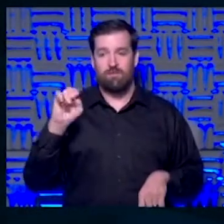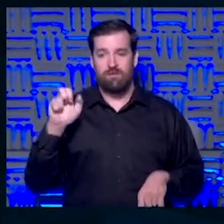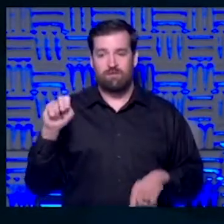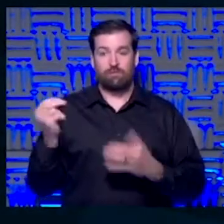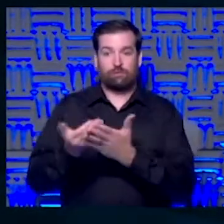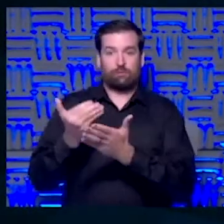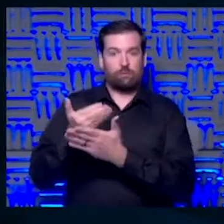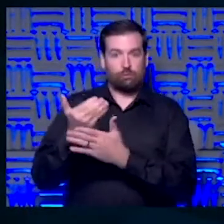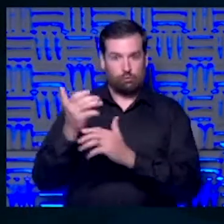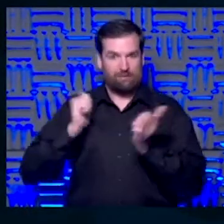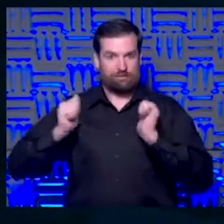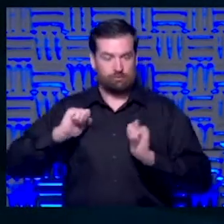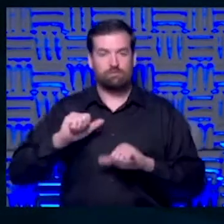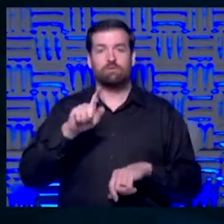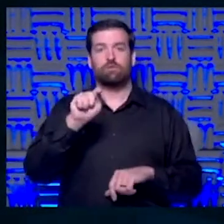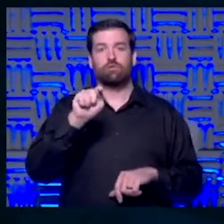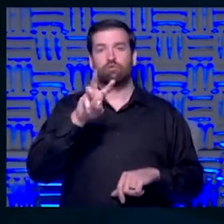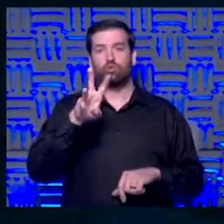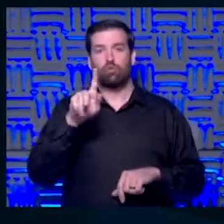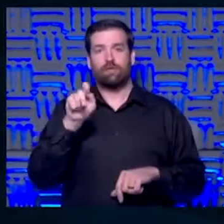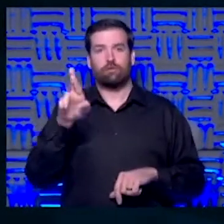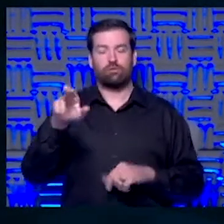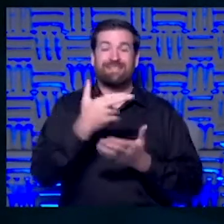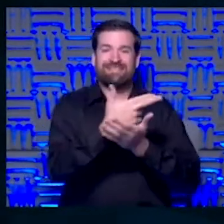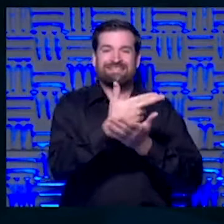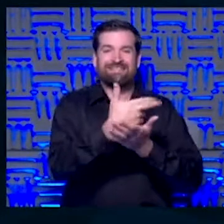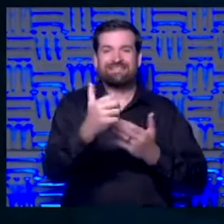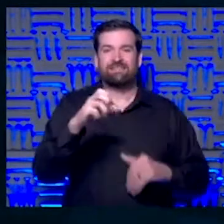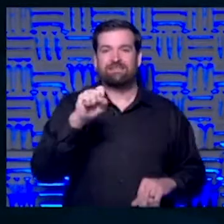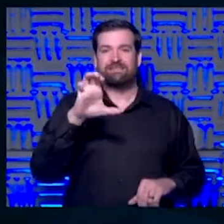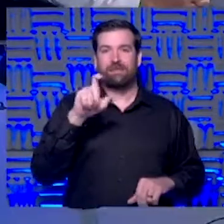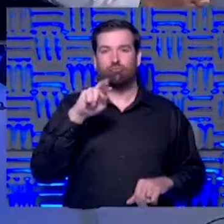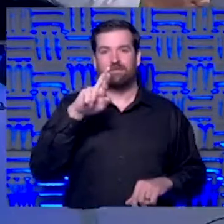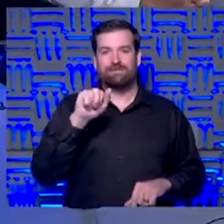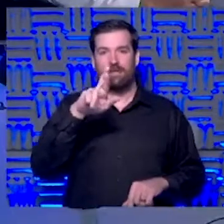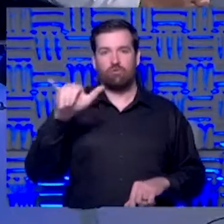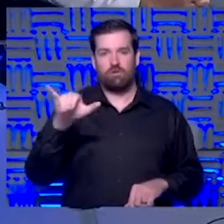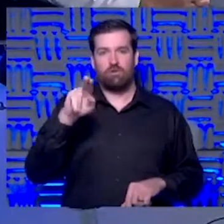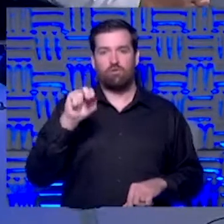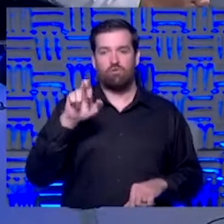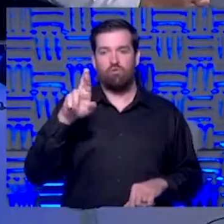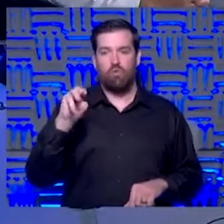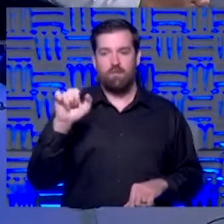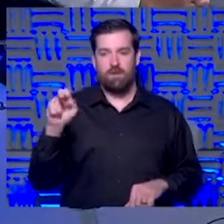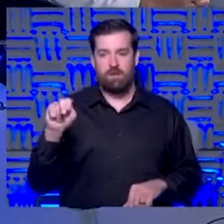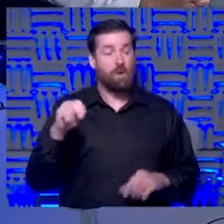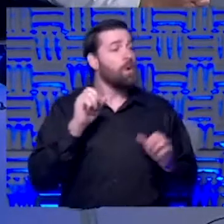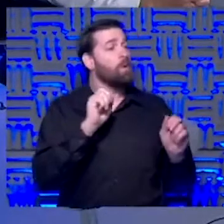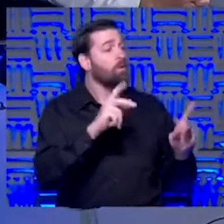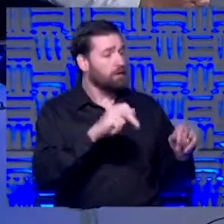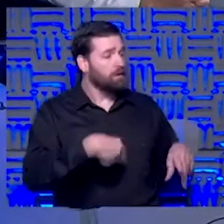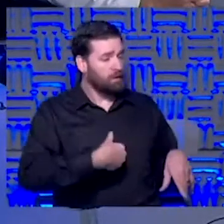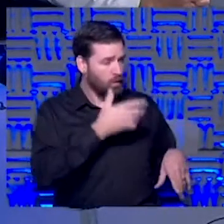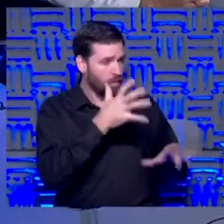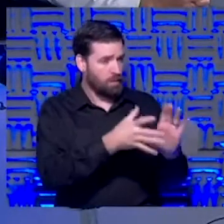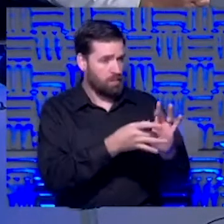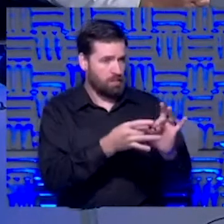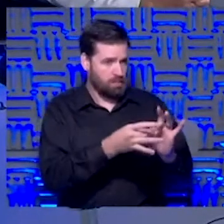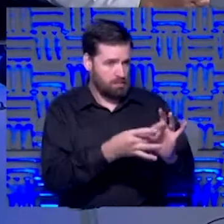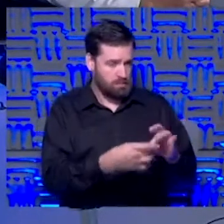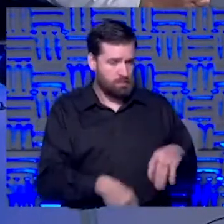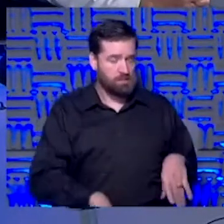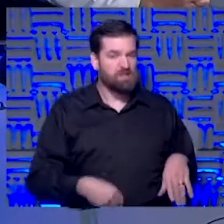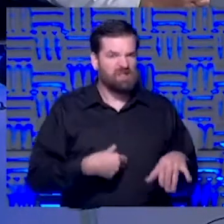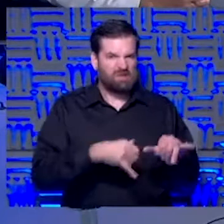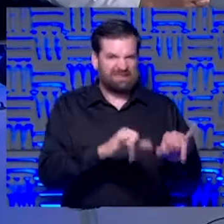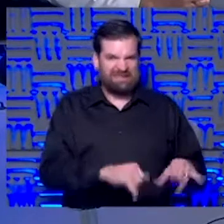Amy, just go to his Twitter page at Secretary Norman. Thanks so much. We'll see you soon. Okay, I'm going to stay on